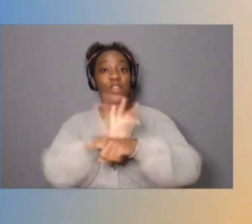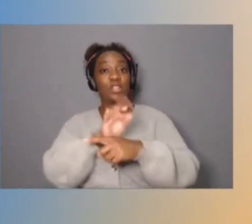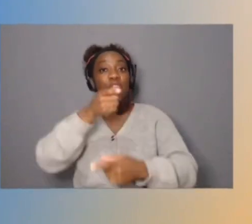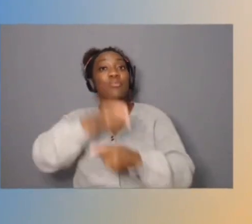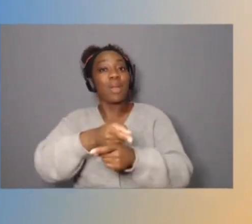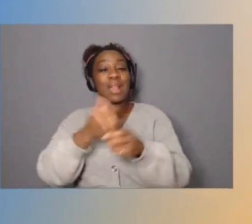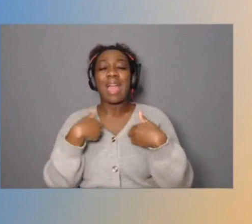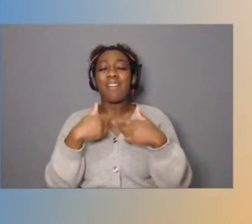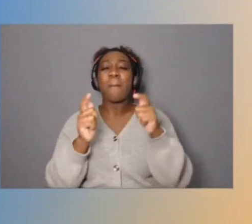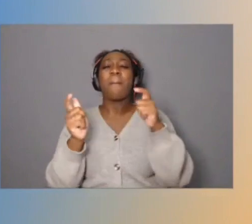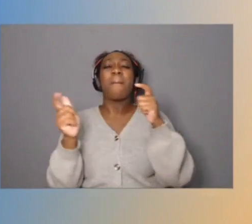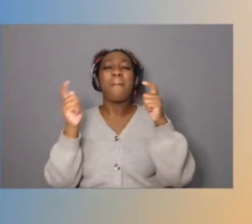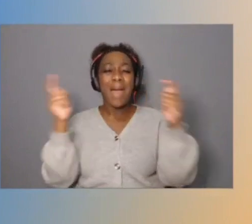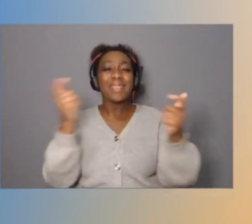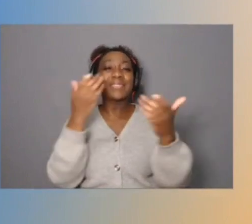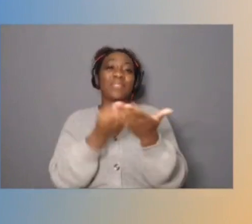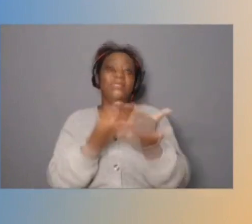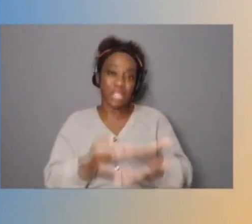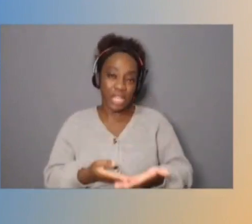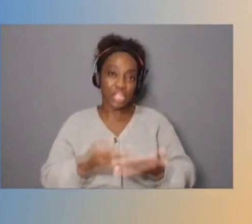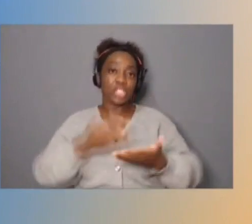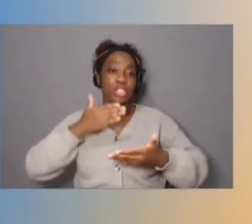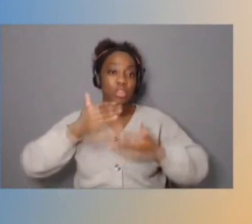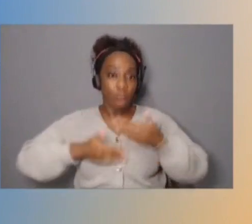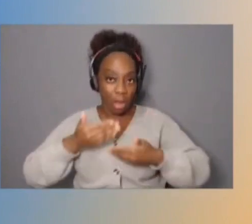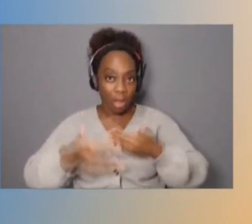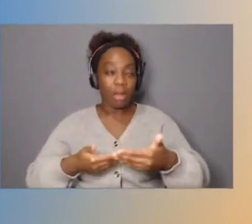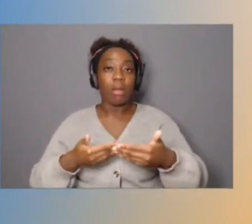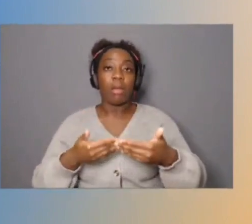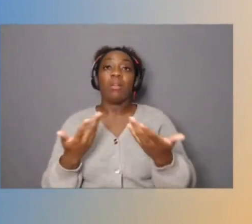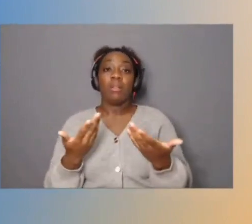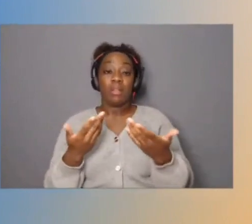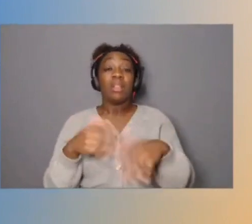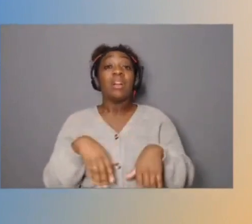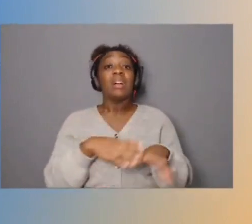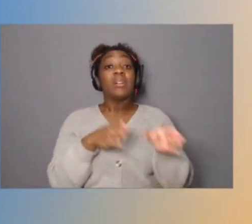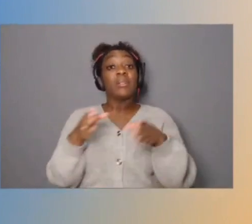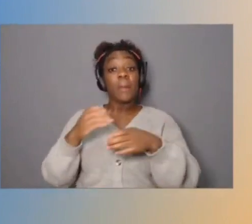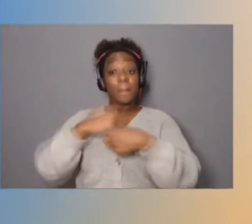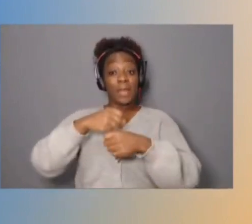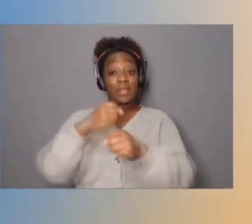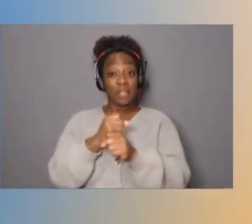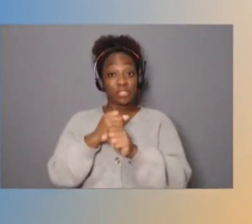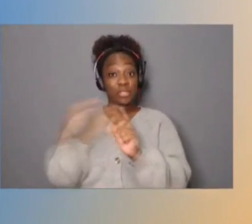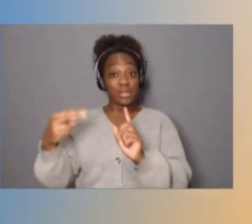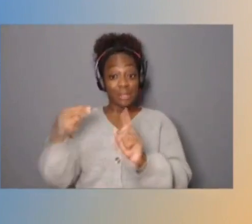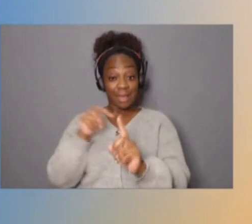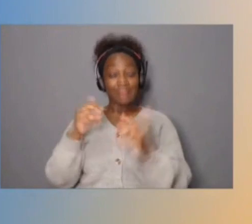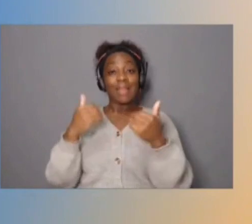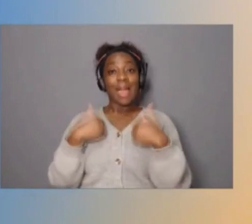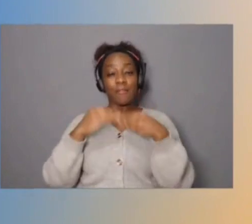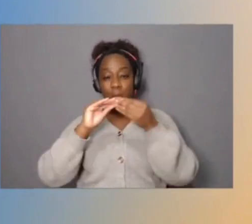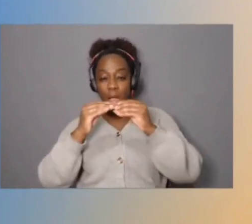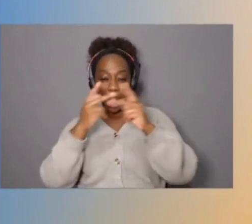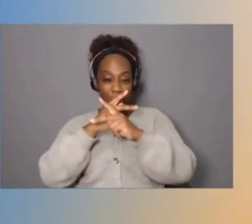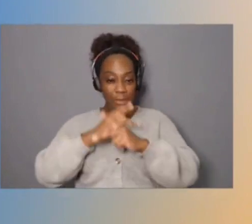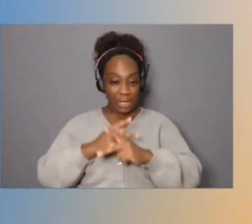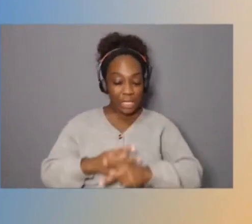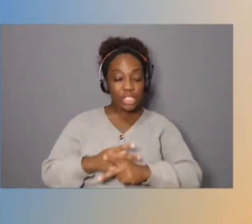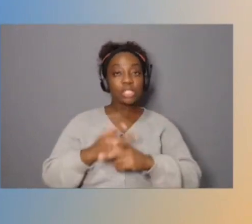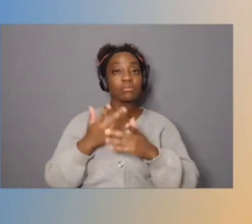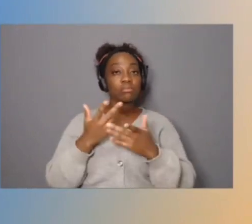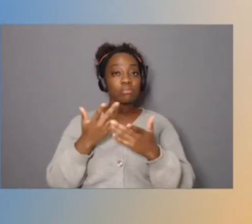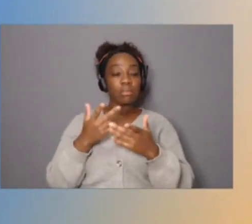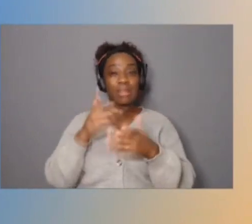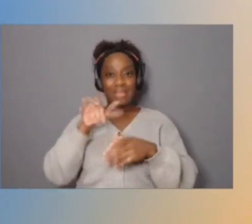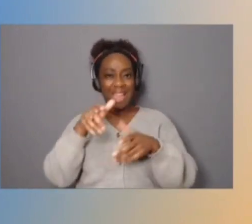performance computing problems. And then back in the manufacturing side, there's computational lithography that happens, big workloads. So kind